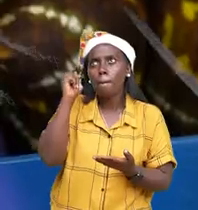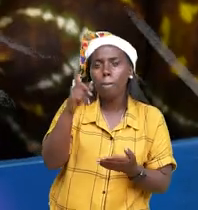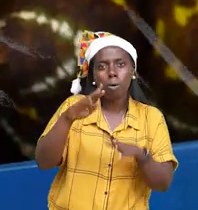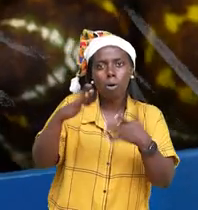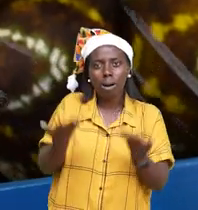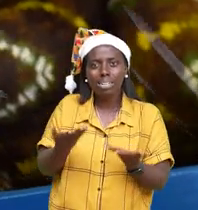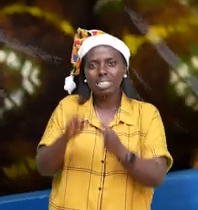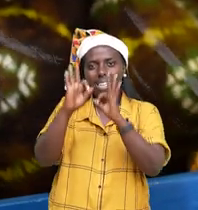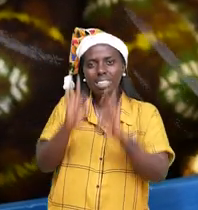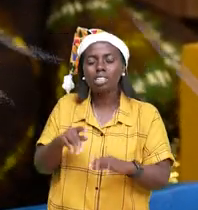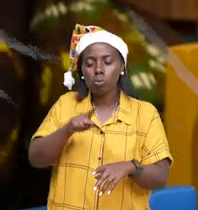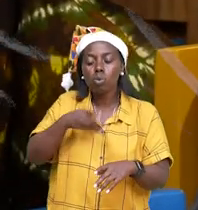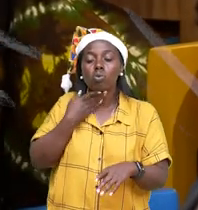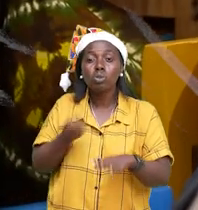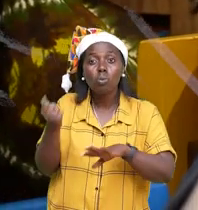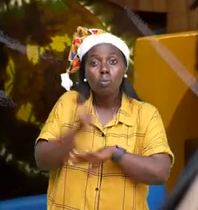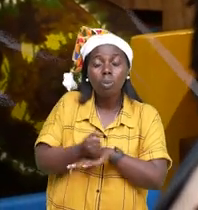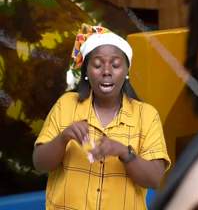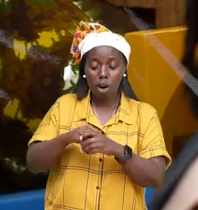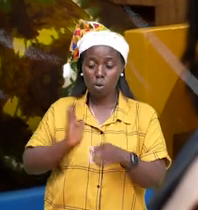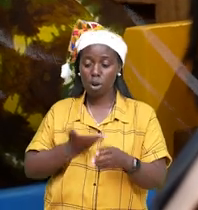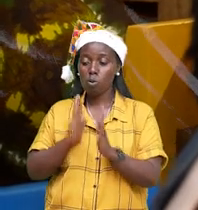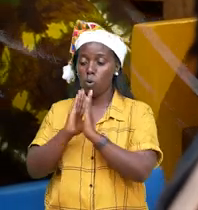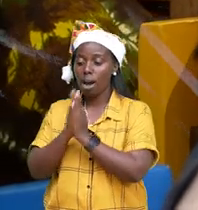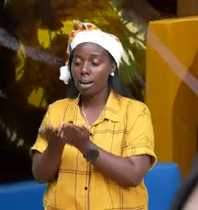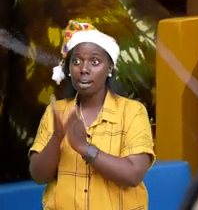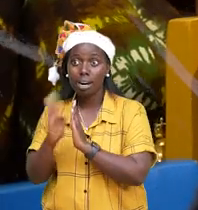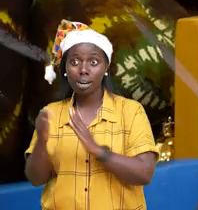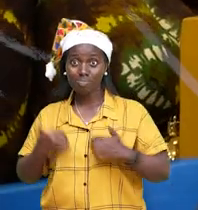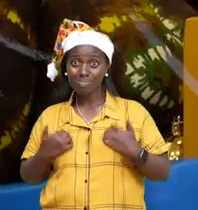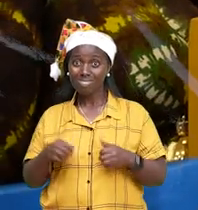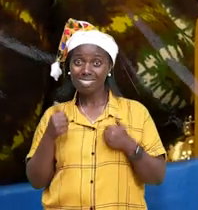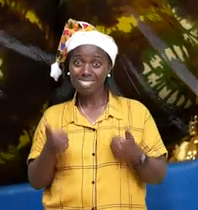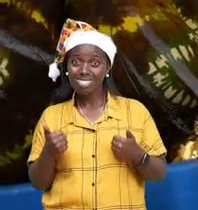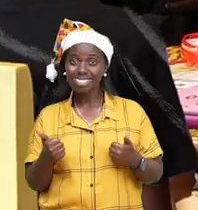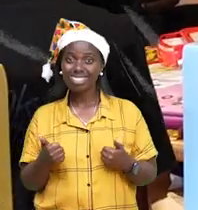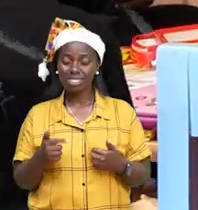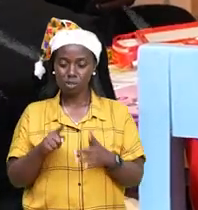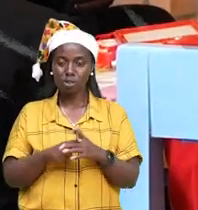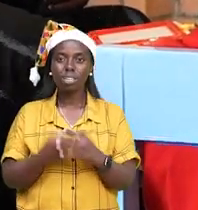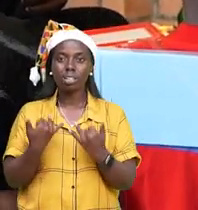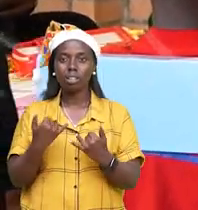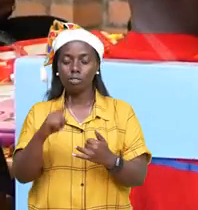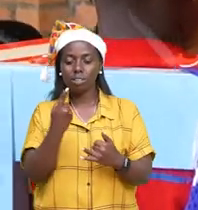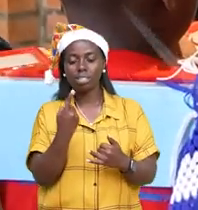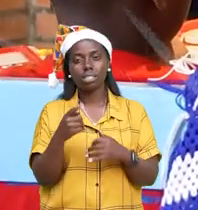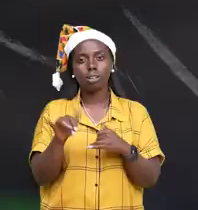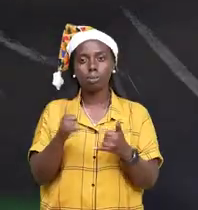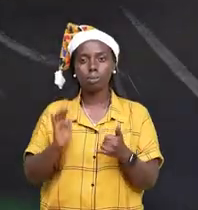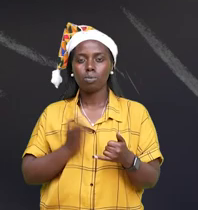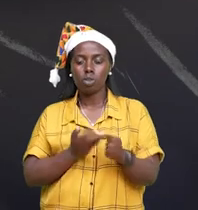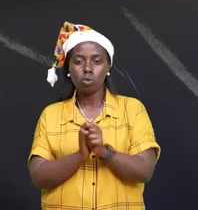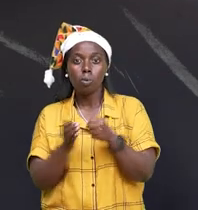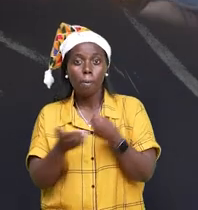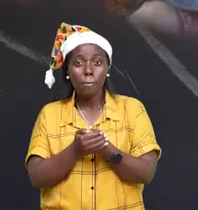like. What are the things we want to put in our library? Are you so excited? Yes. Let's start with our first game.